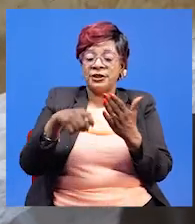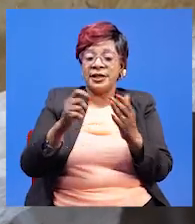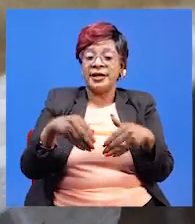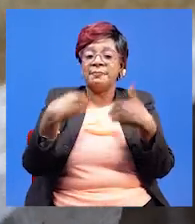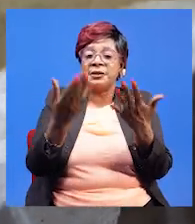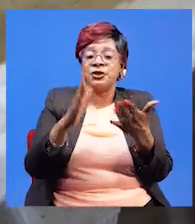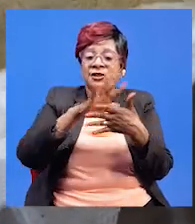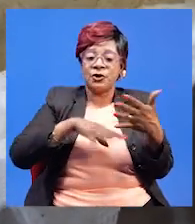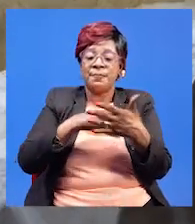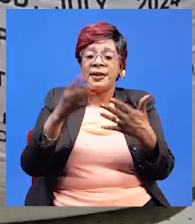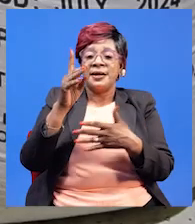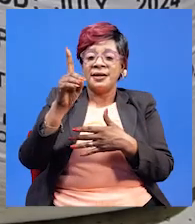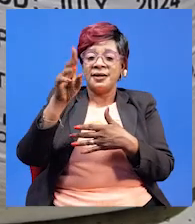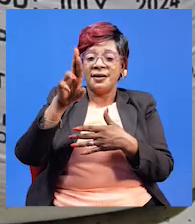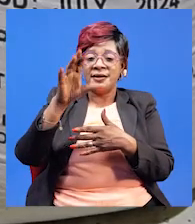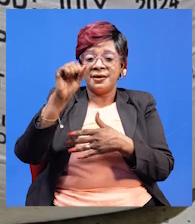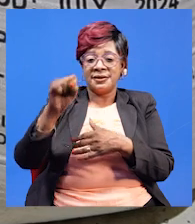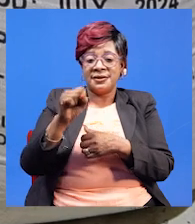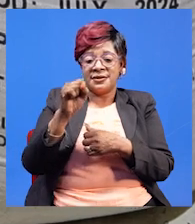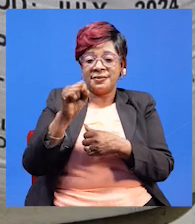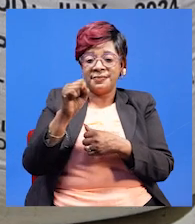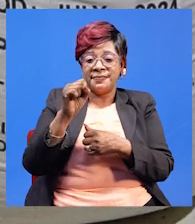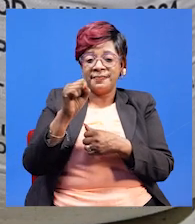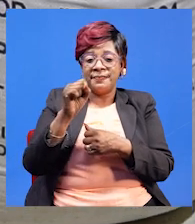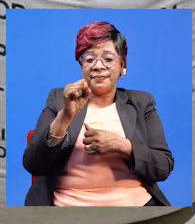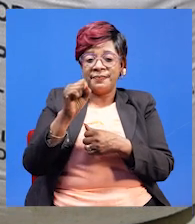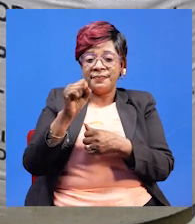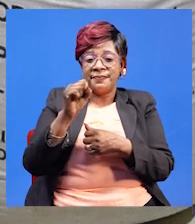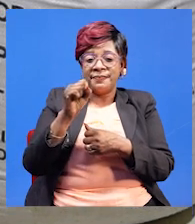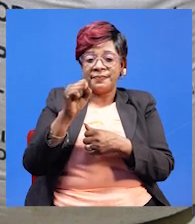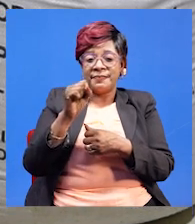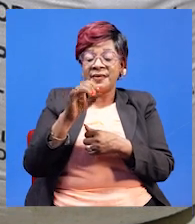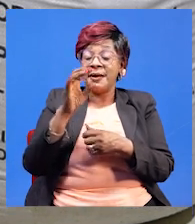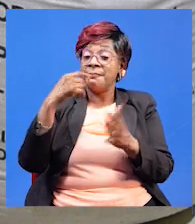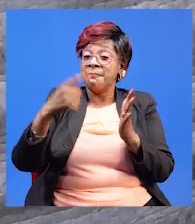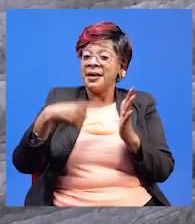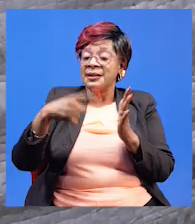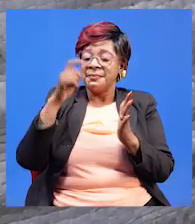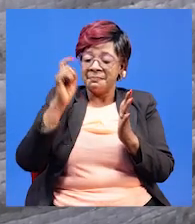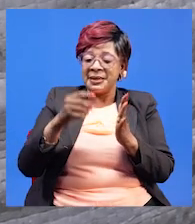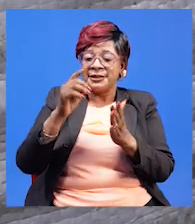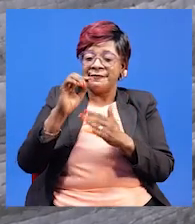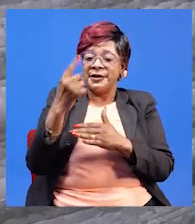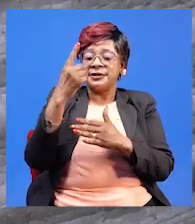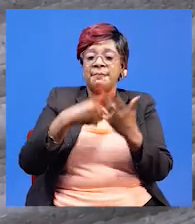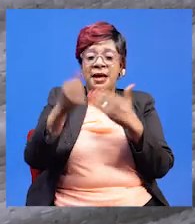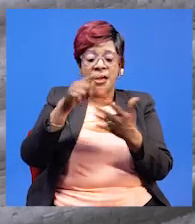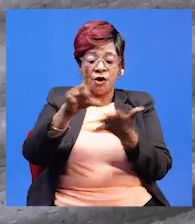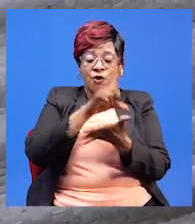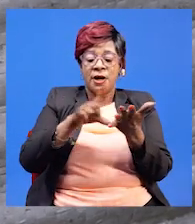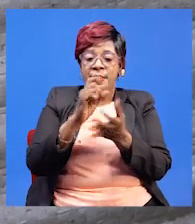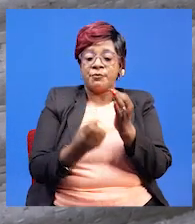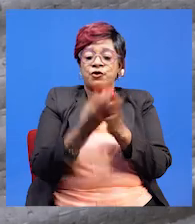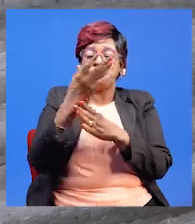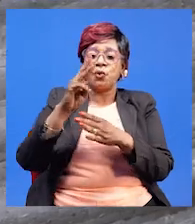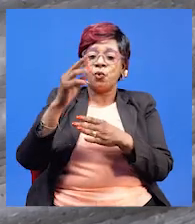Remission Scheme DRS. The catch? Millers must first buy locally produced